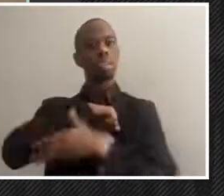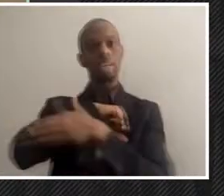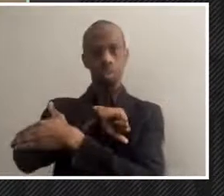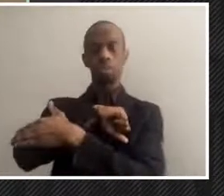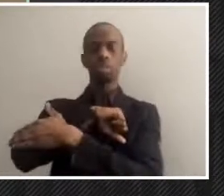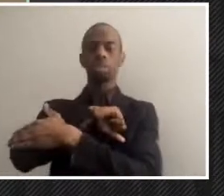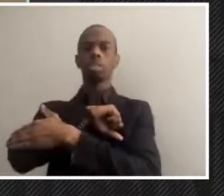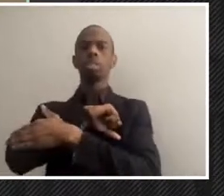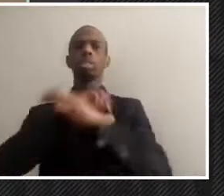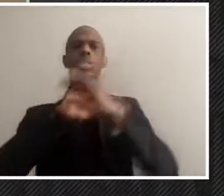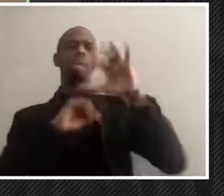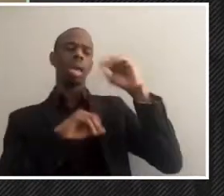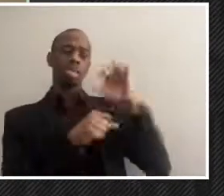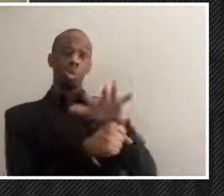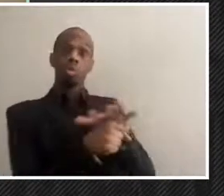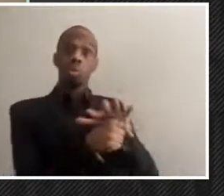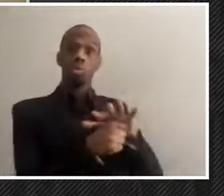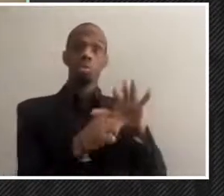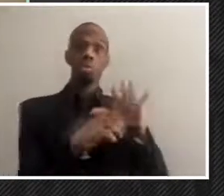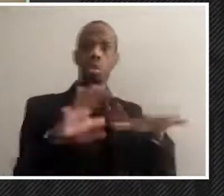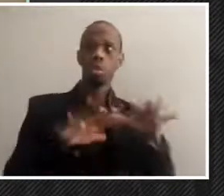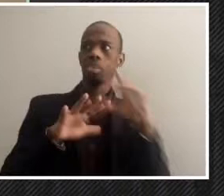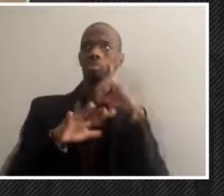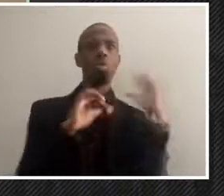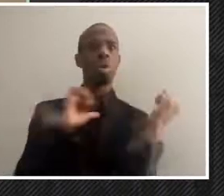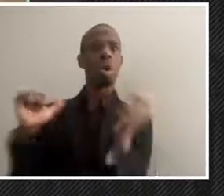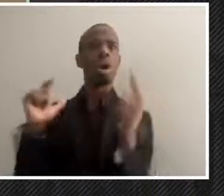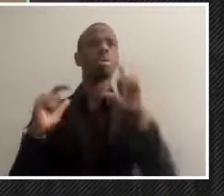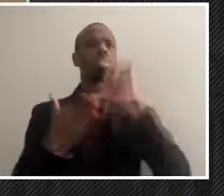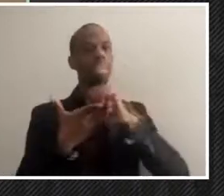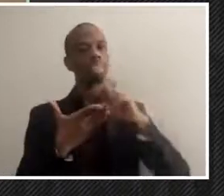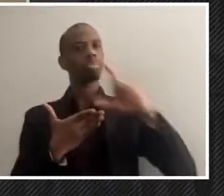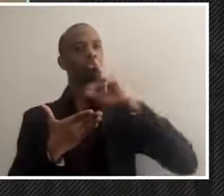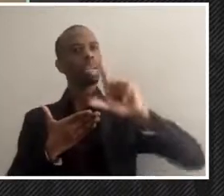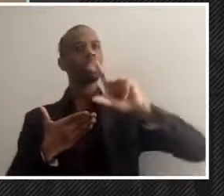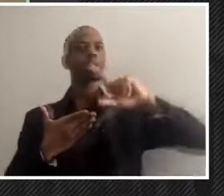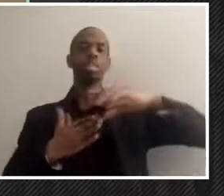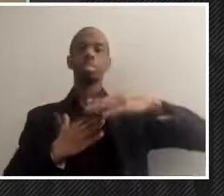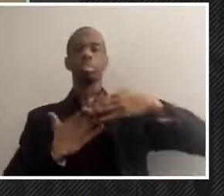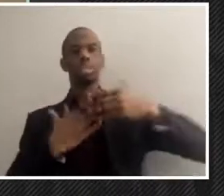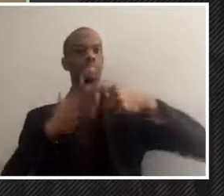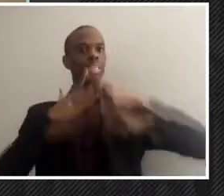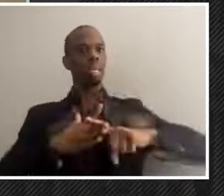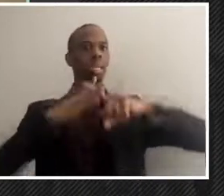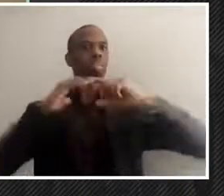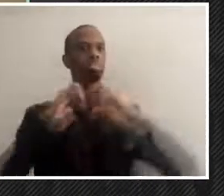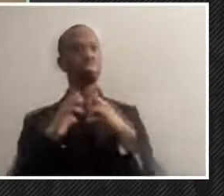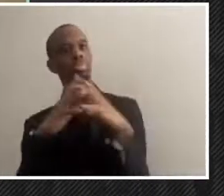approach at scale. You know, put money that is in excess and not serving a purpose into,